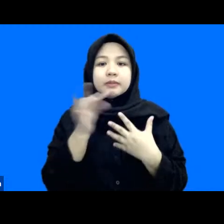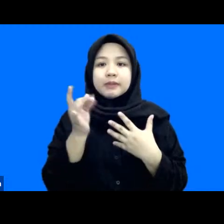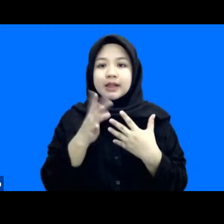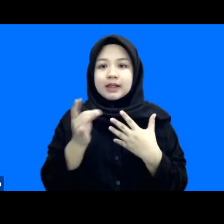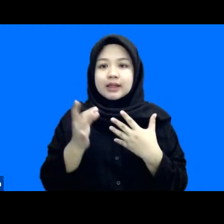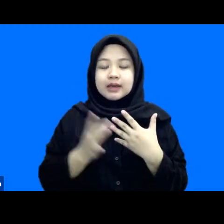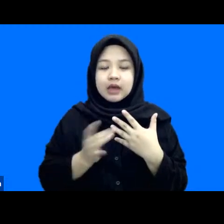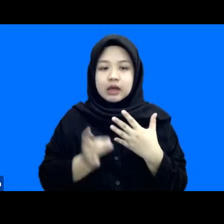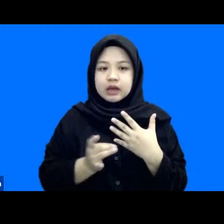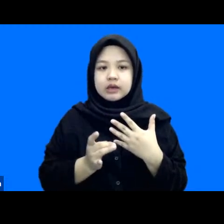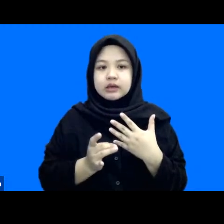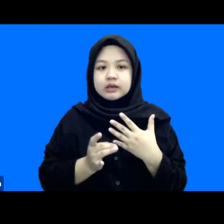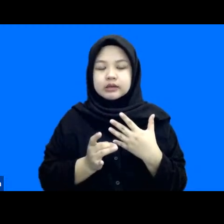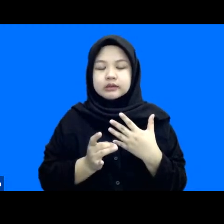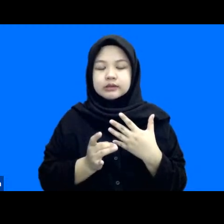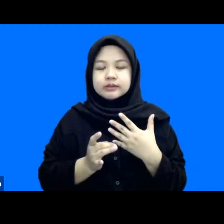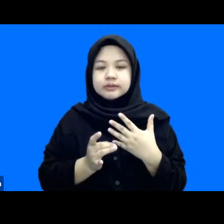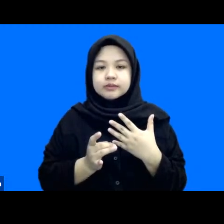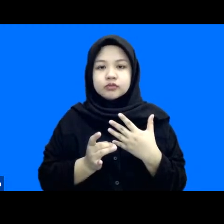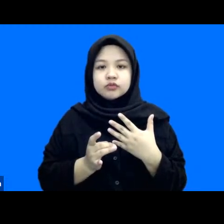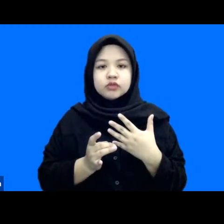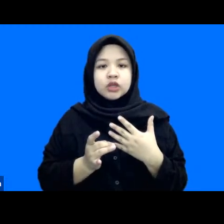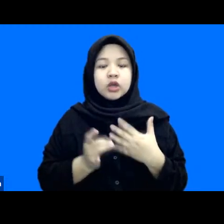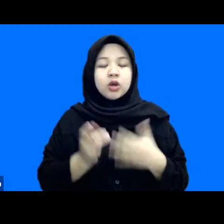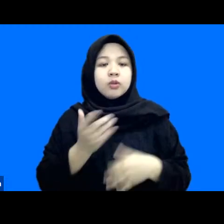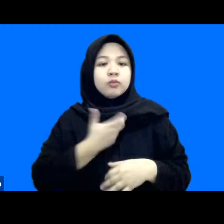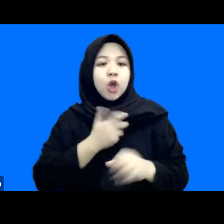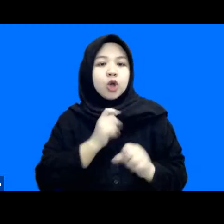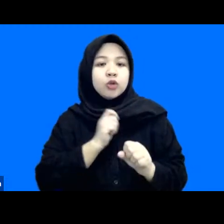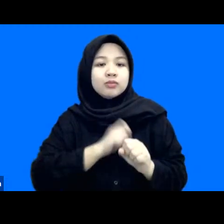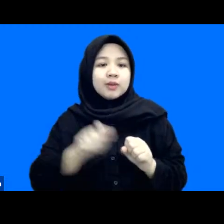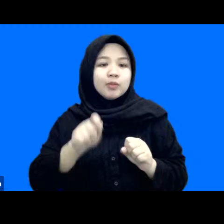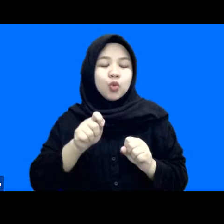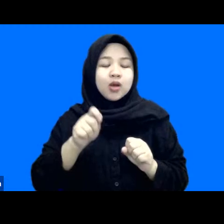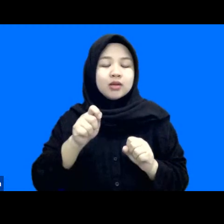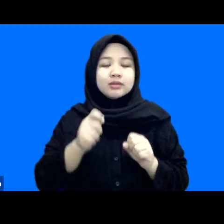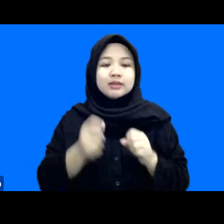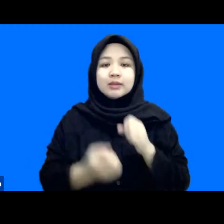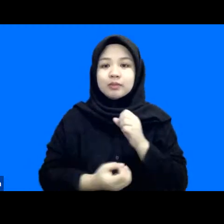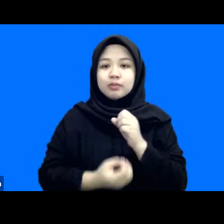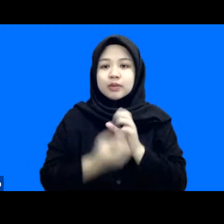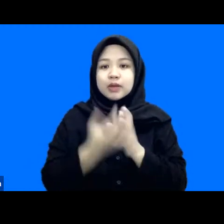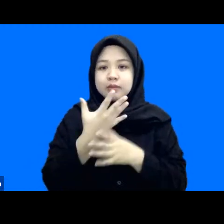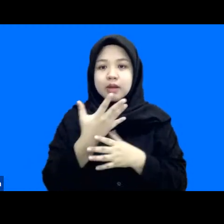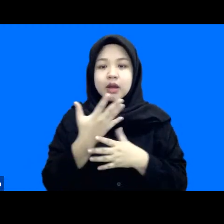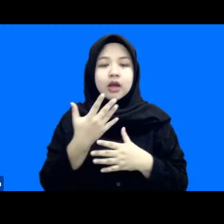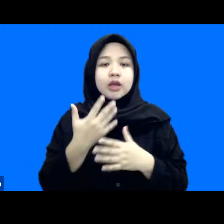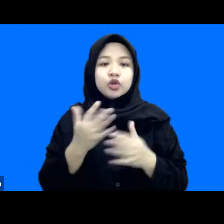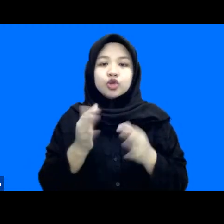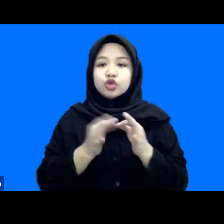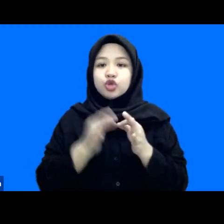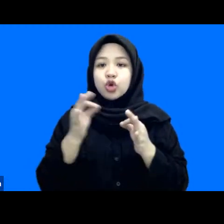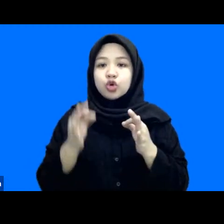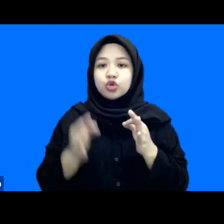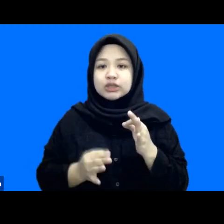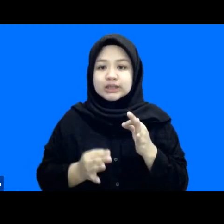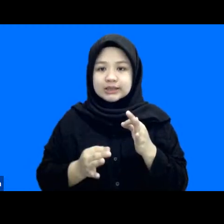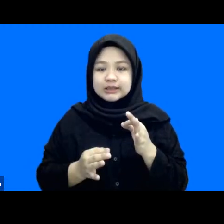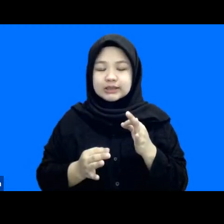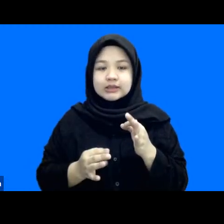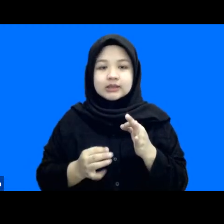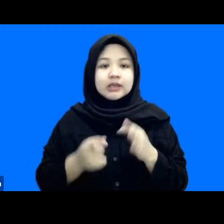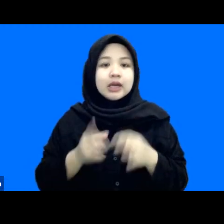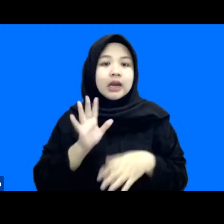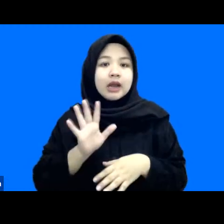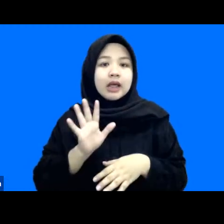a crafting of developing a solution that will be part of